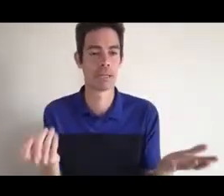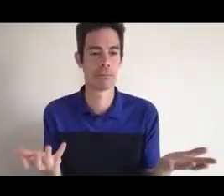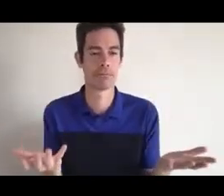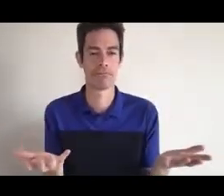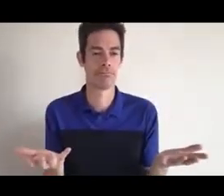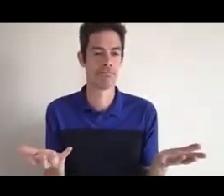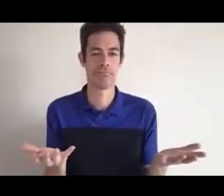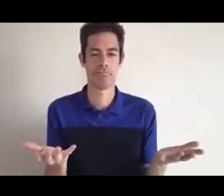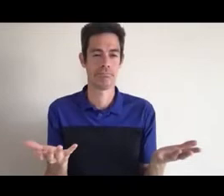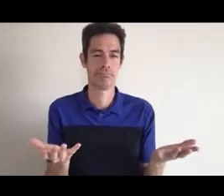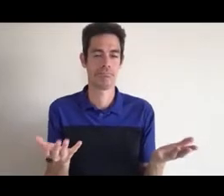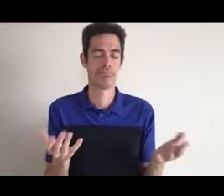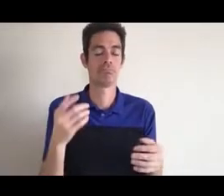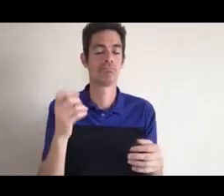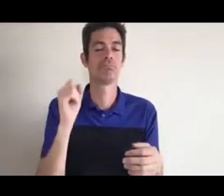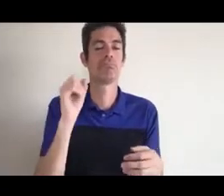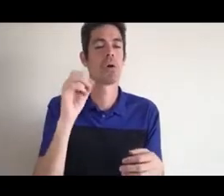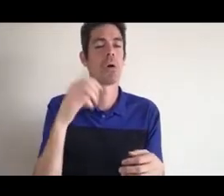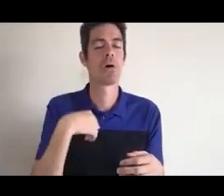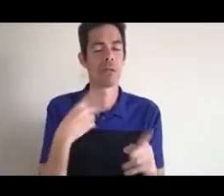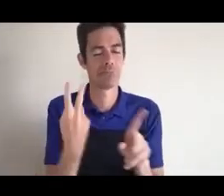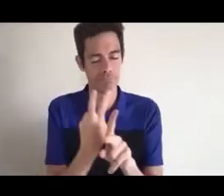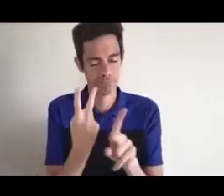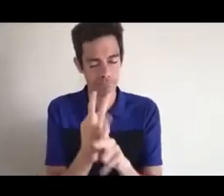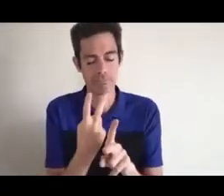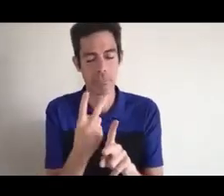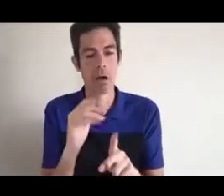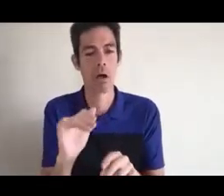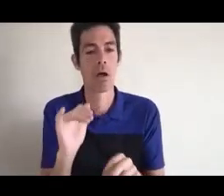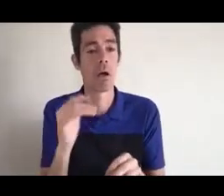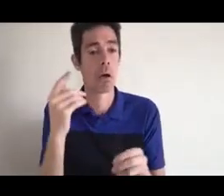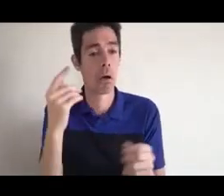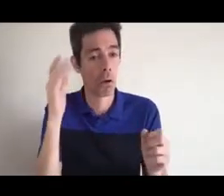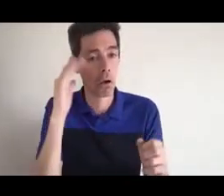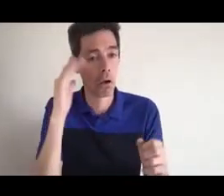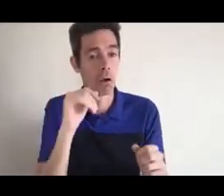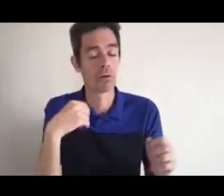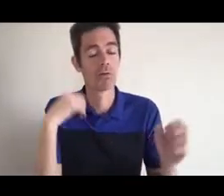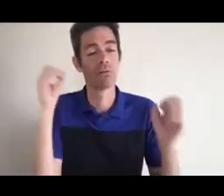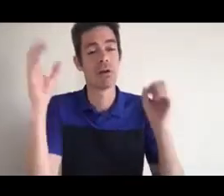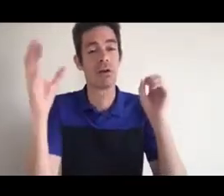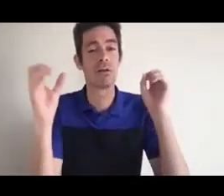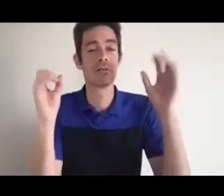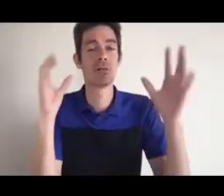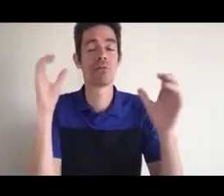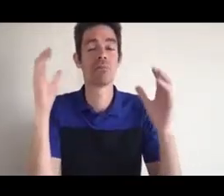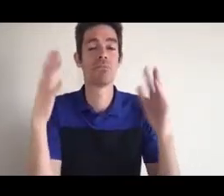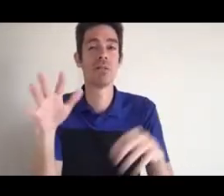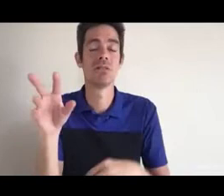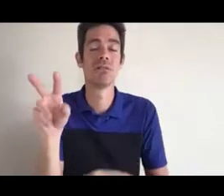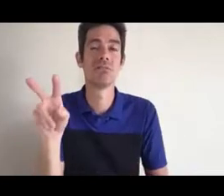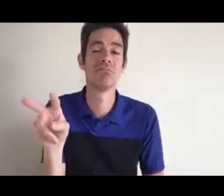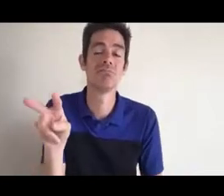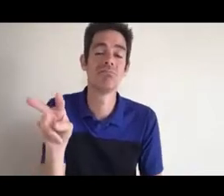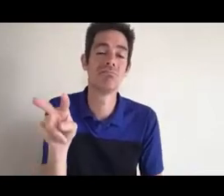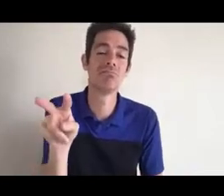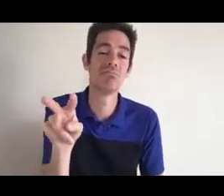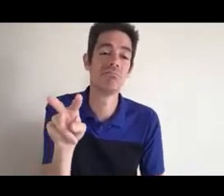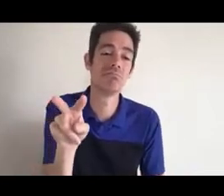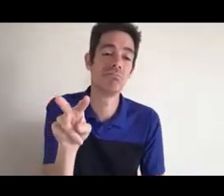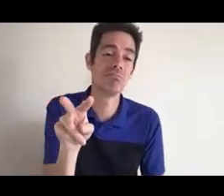Maybe something like this. There's no signing. And so I was trying to figure out what to do. And I thought, well, why don't I